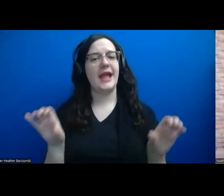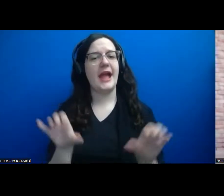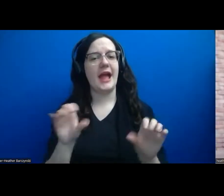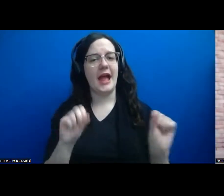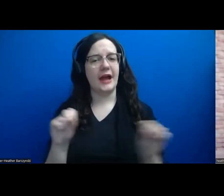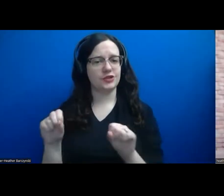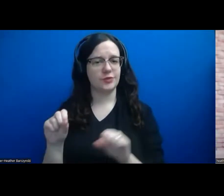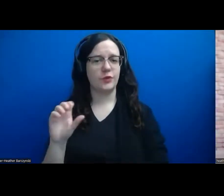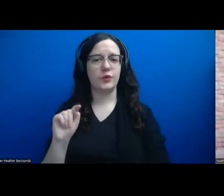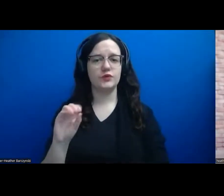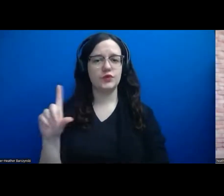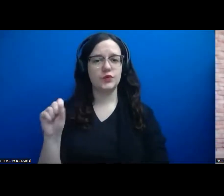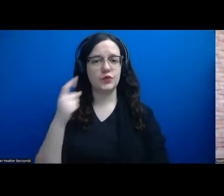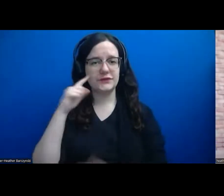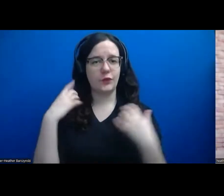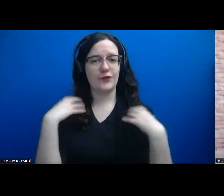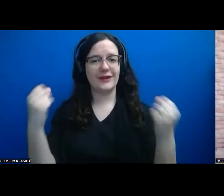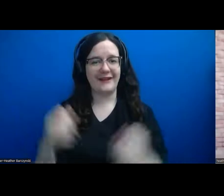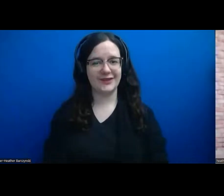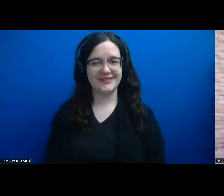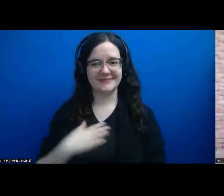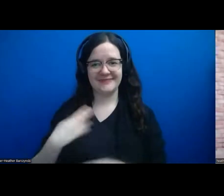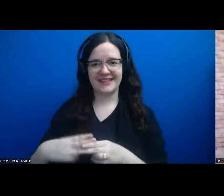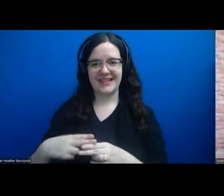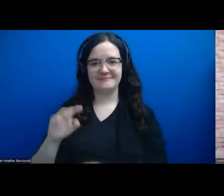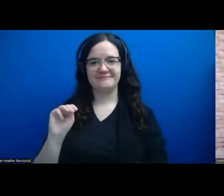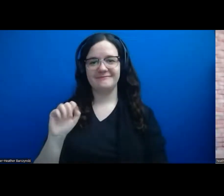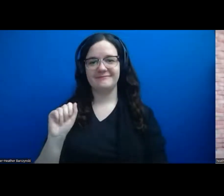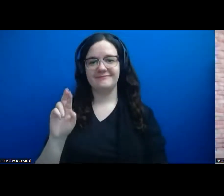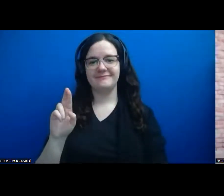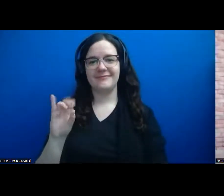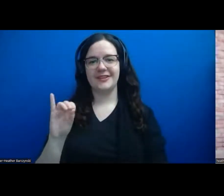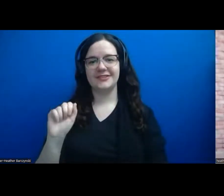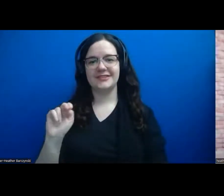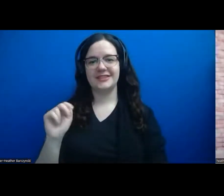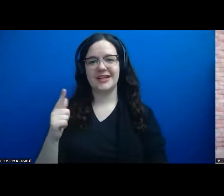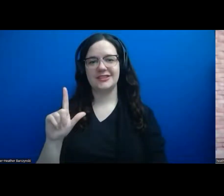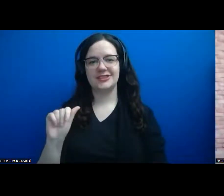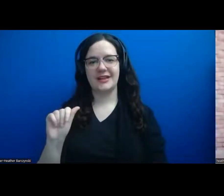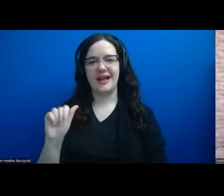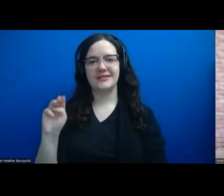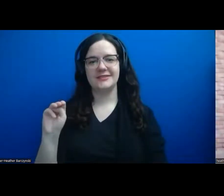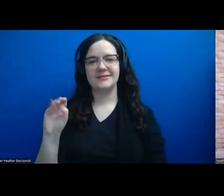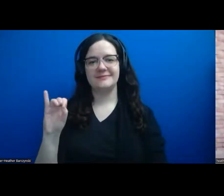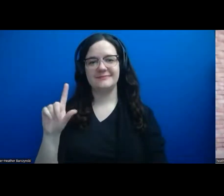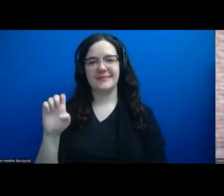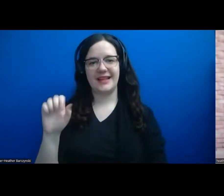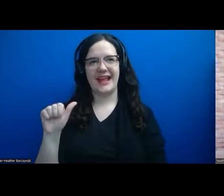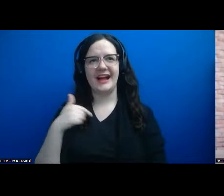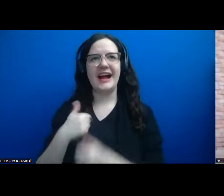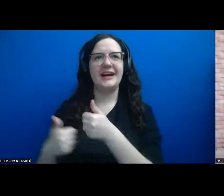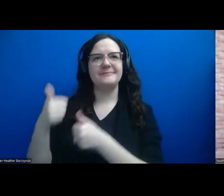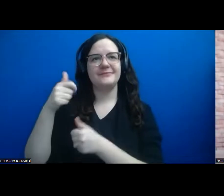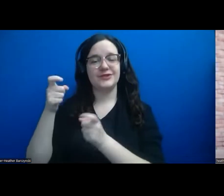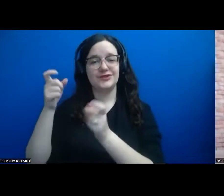Recovery. My name is Mariangela Malaya. I am the Assistant Executive Director for the New York